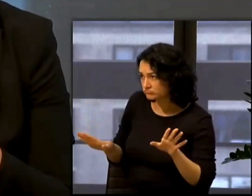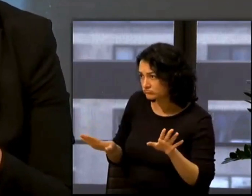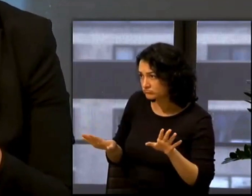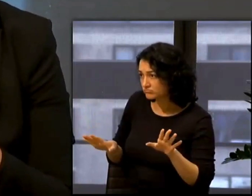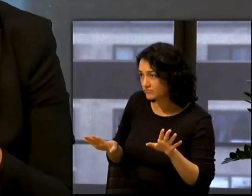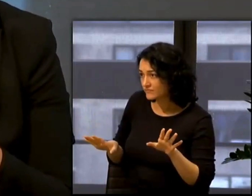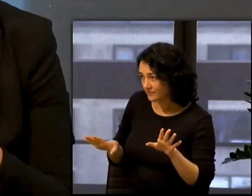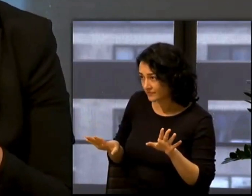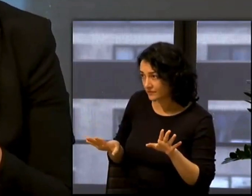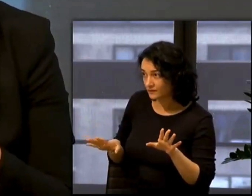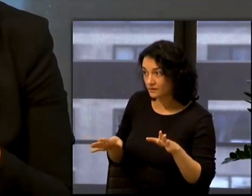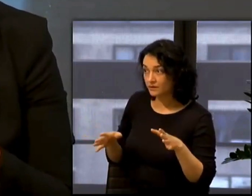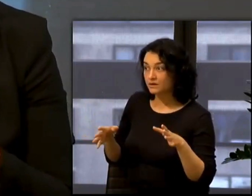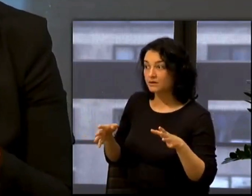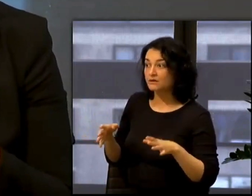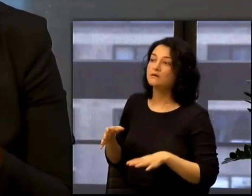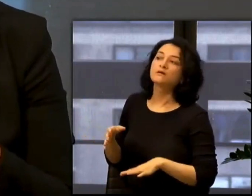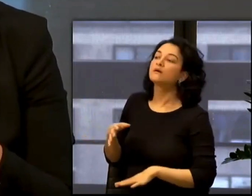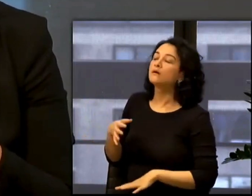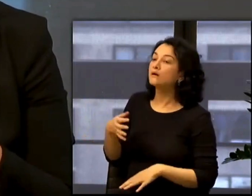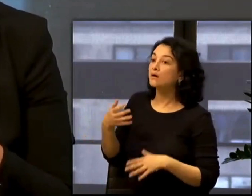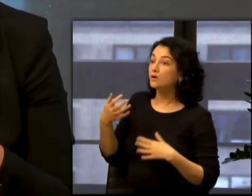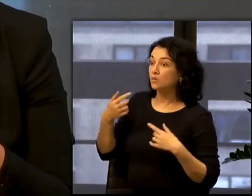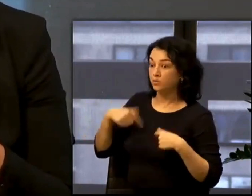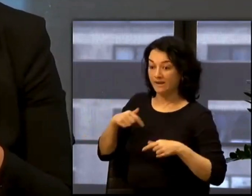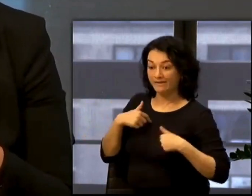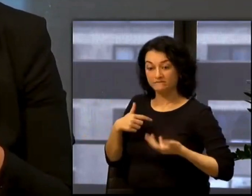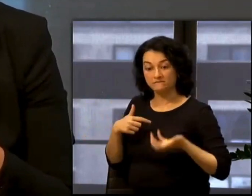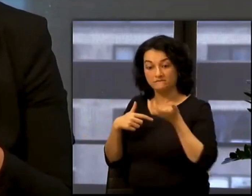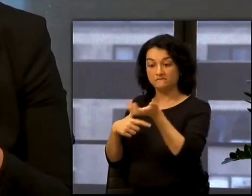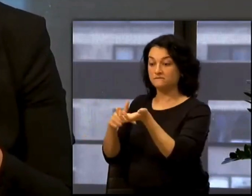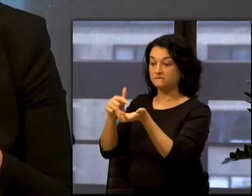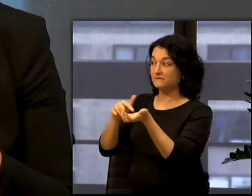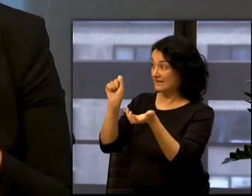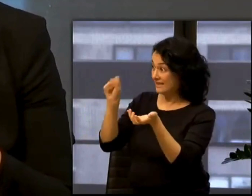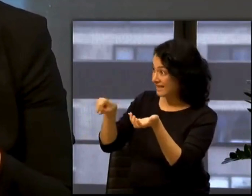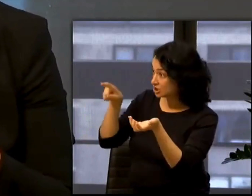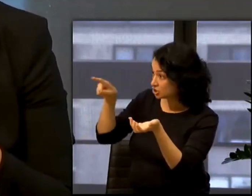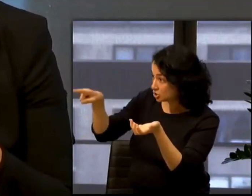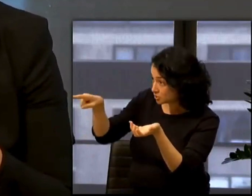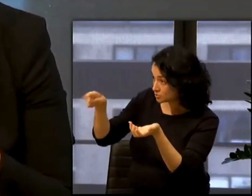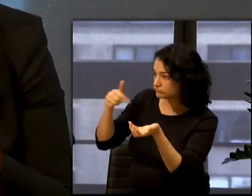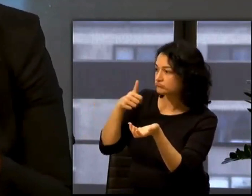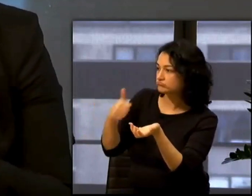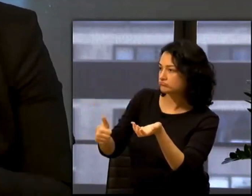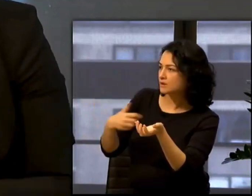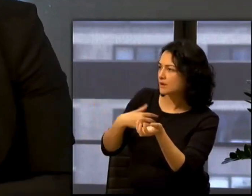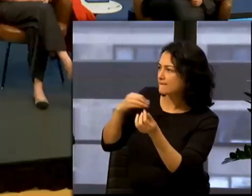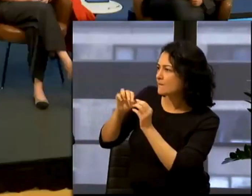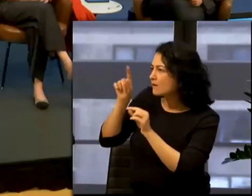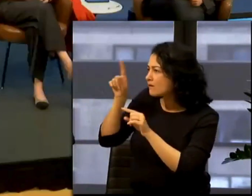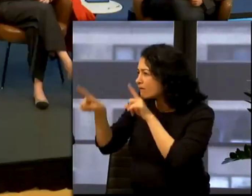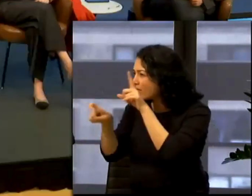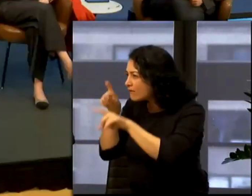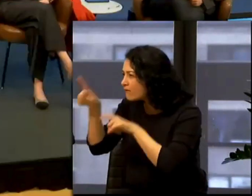possible, as it were, with as little room for gut feelings and hunches as possible.